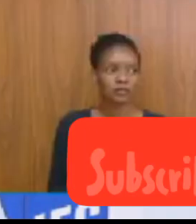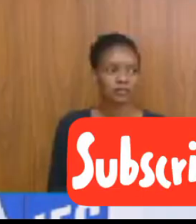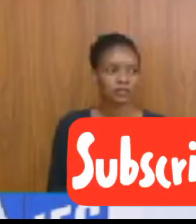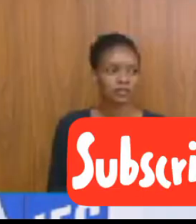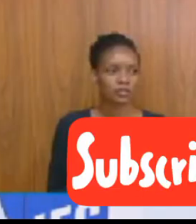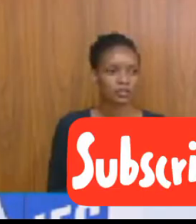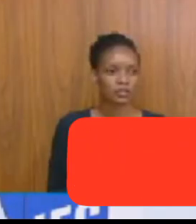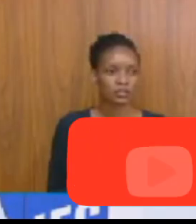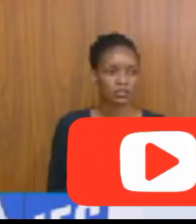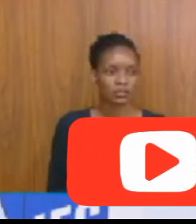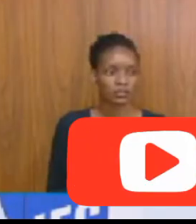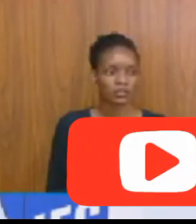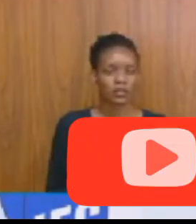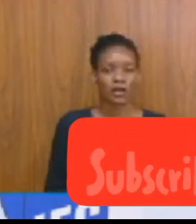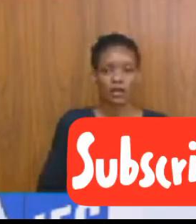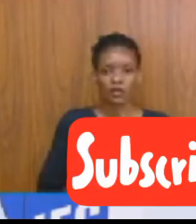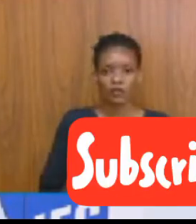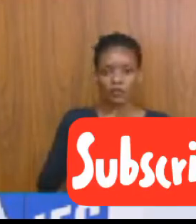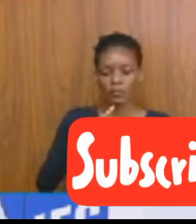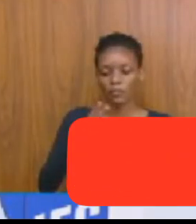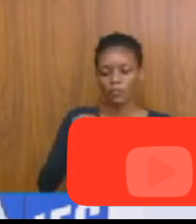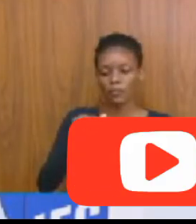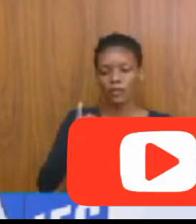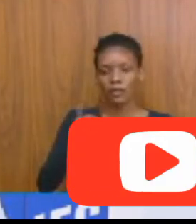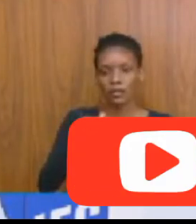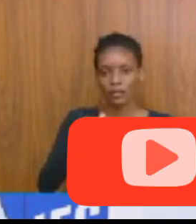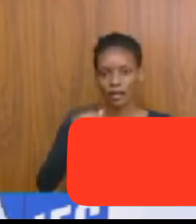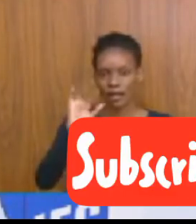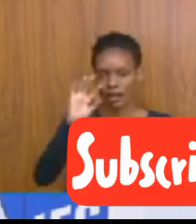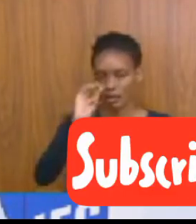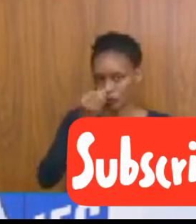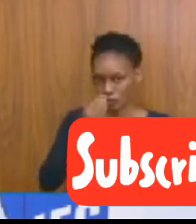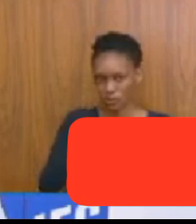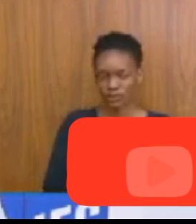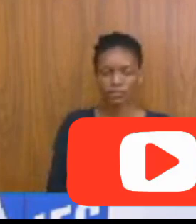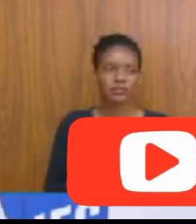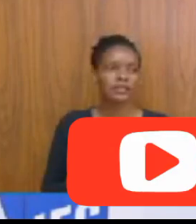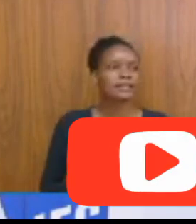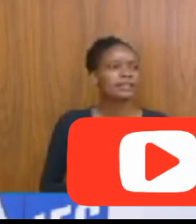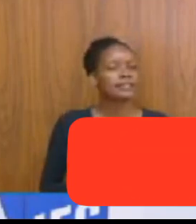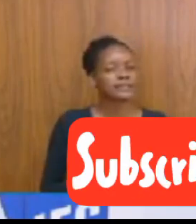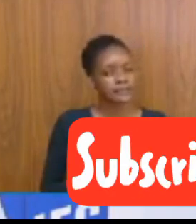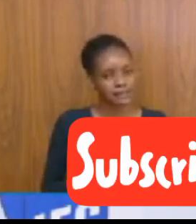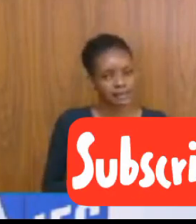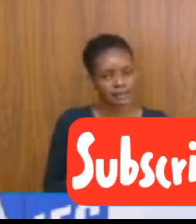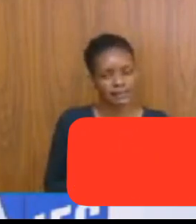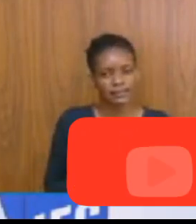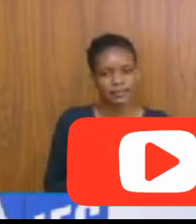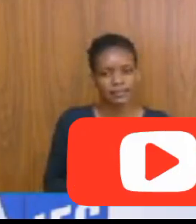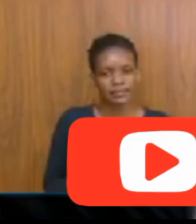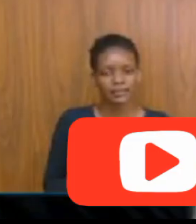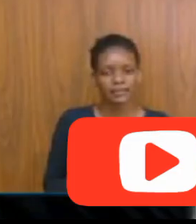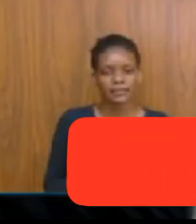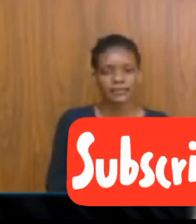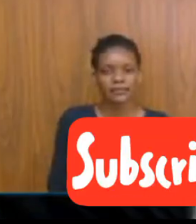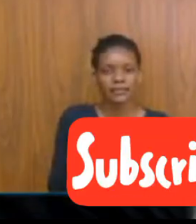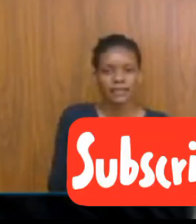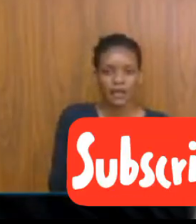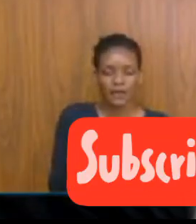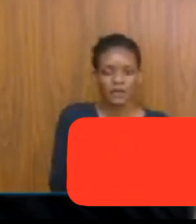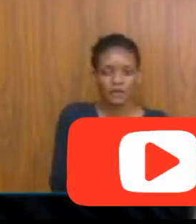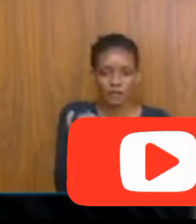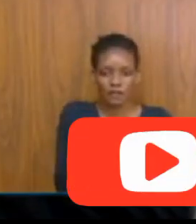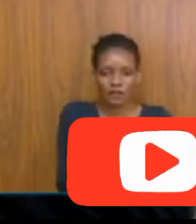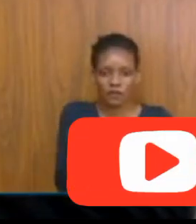CEO Pizzo, Kaya News. CEO, there's a court case